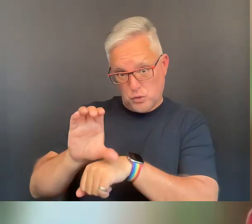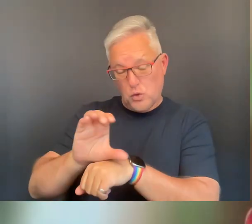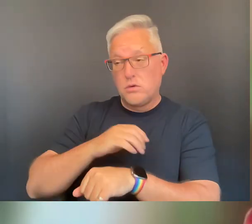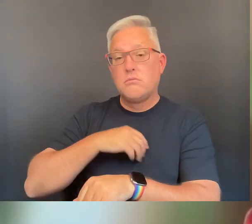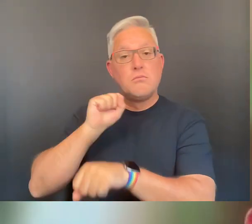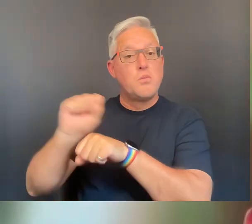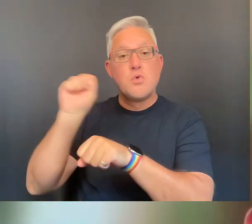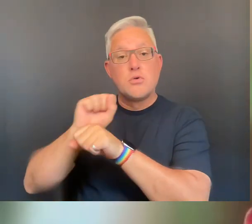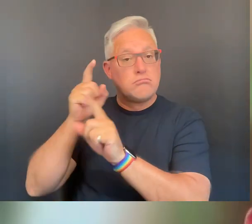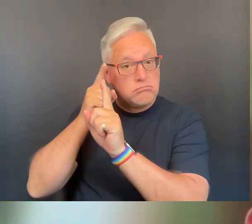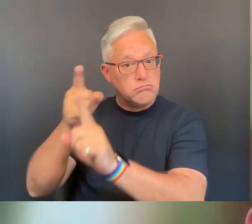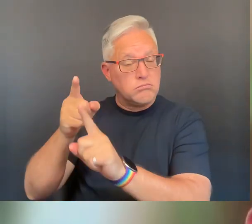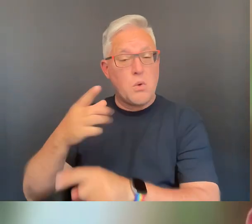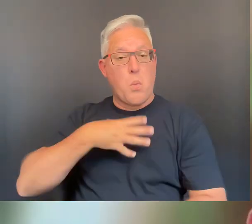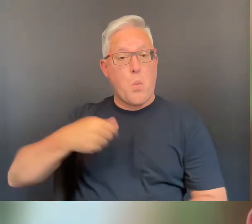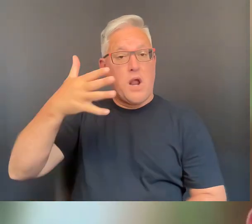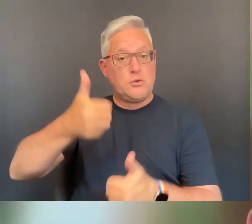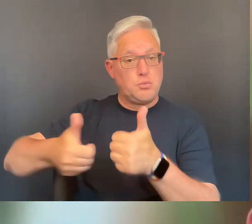Lutheran Church.